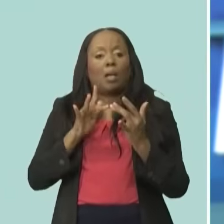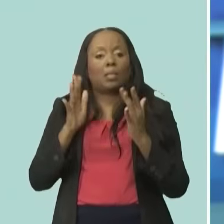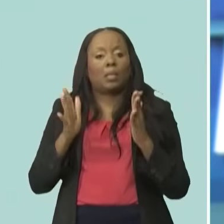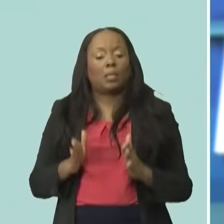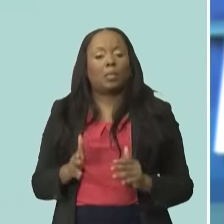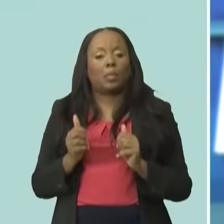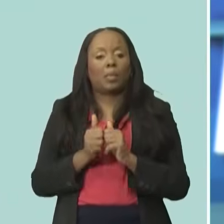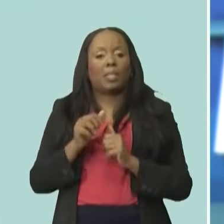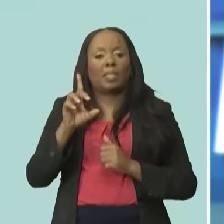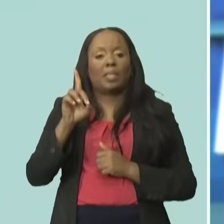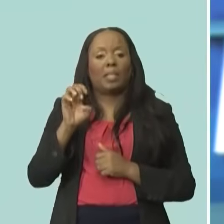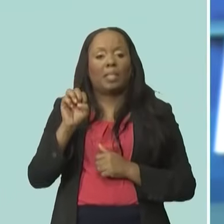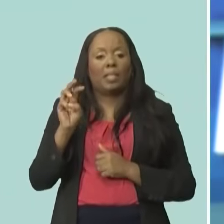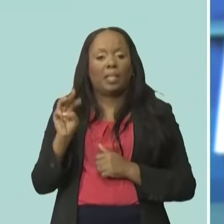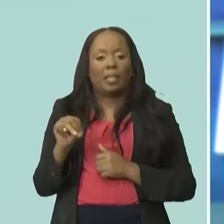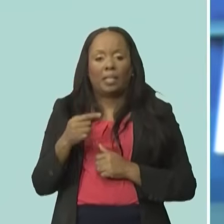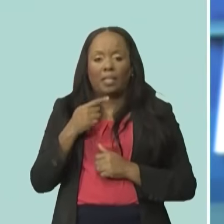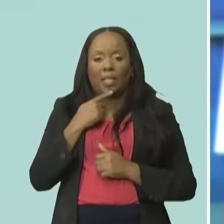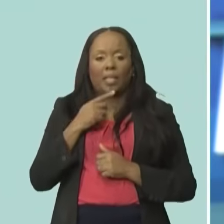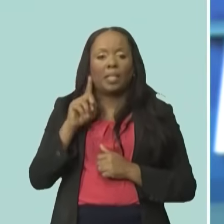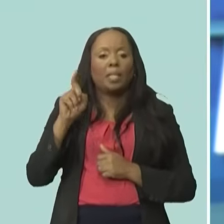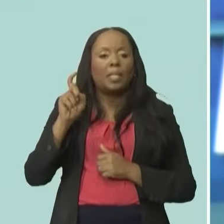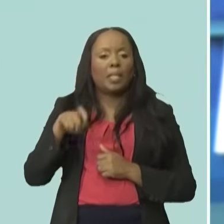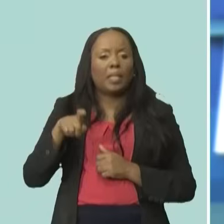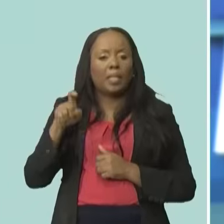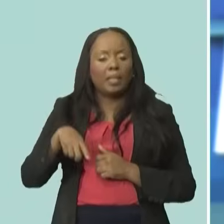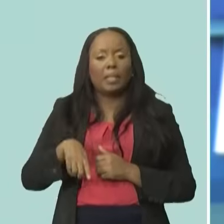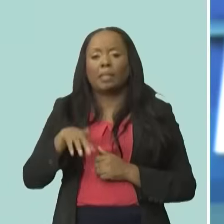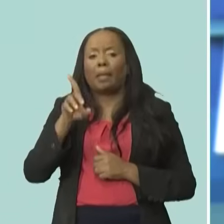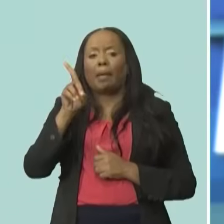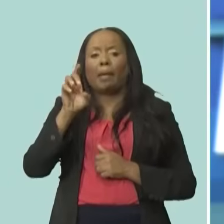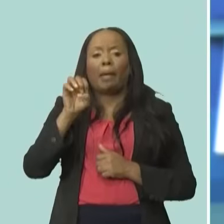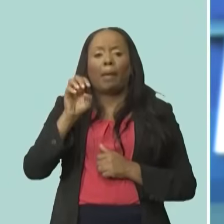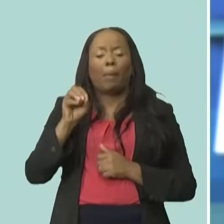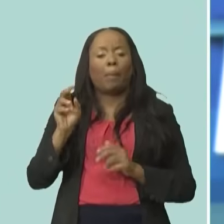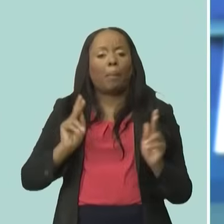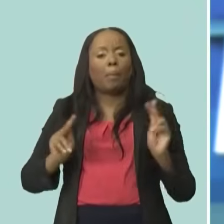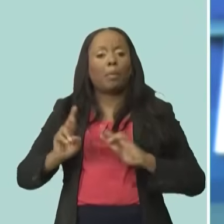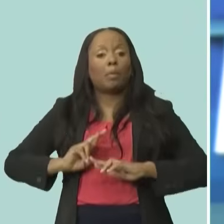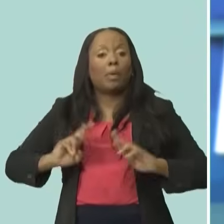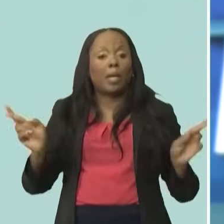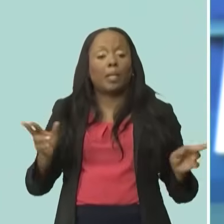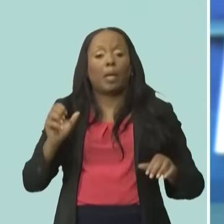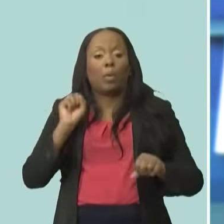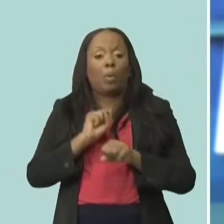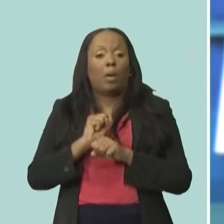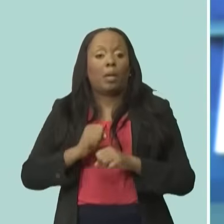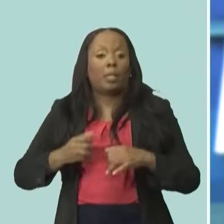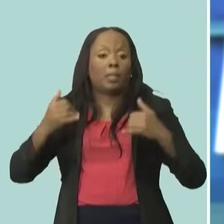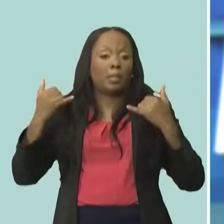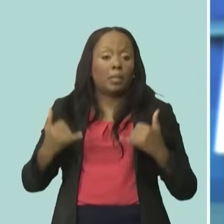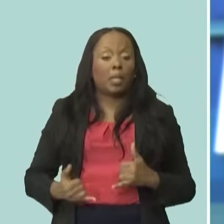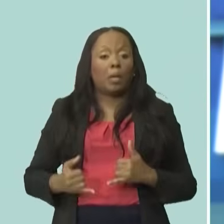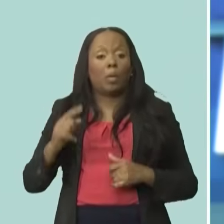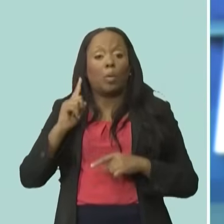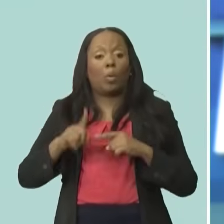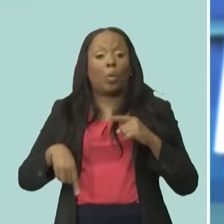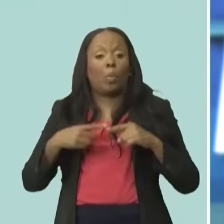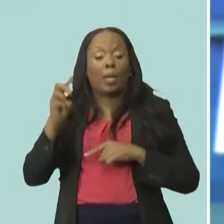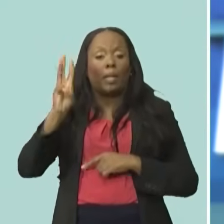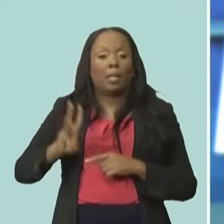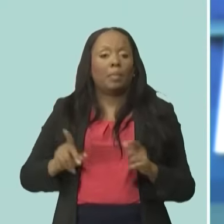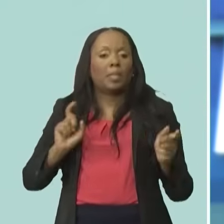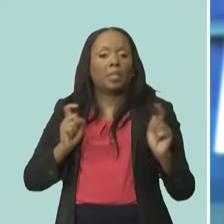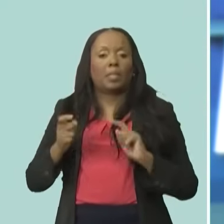Selwyn Brooks, says there's a need for DEOs to be ready and working now more than ever, when climate change